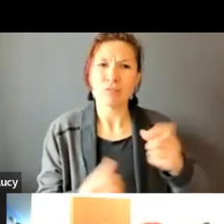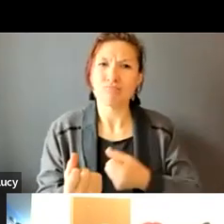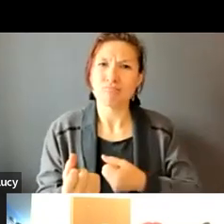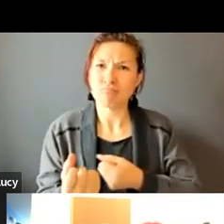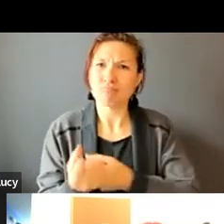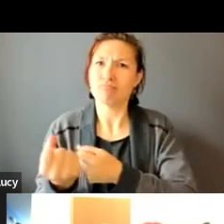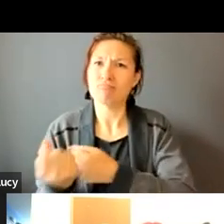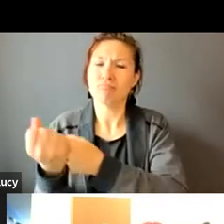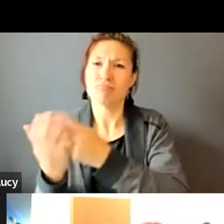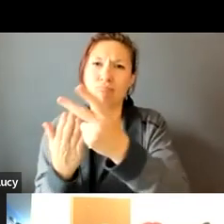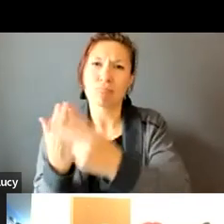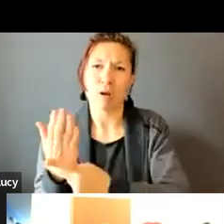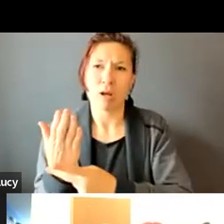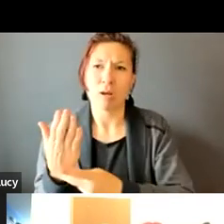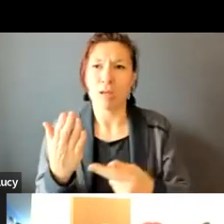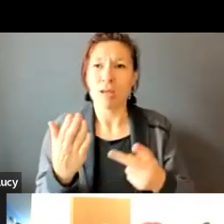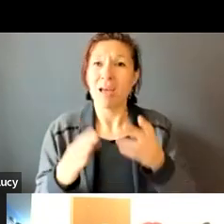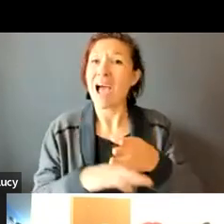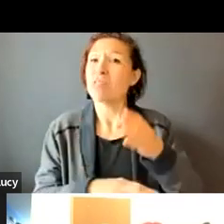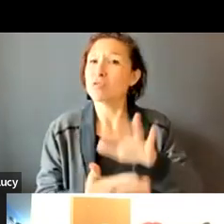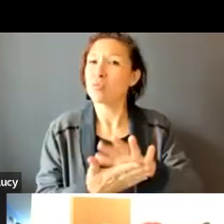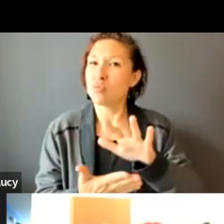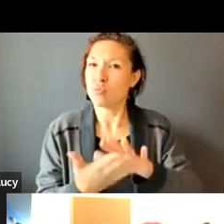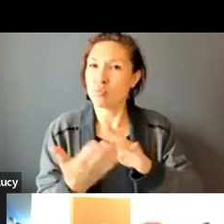programs available after school